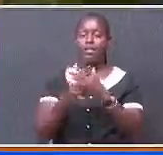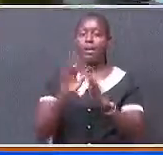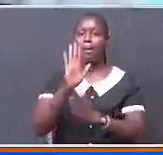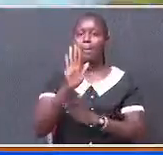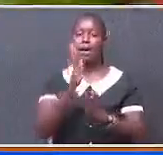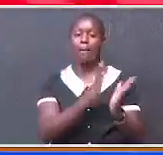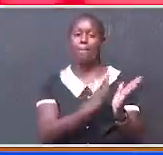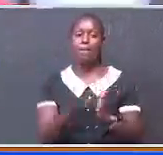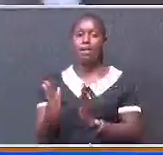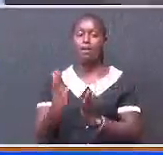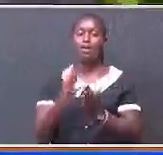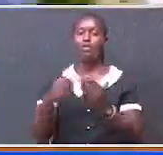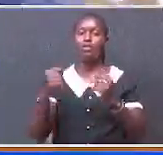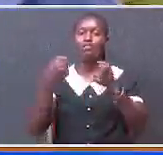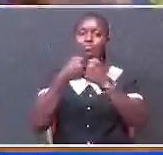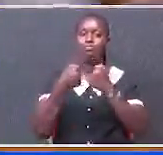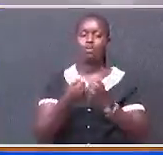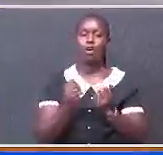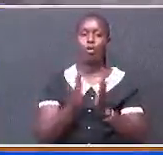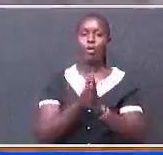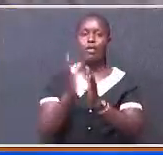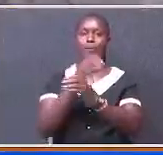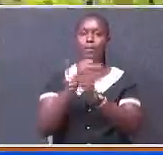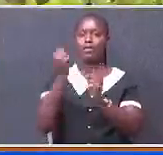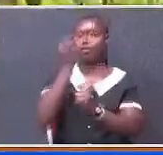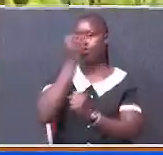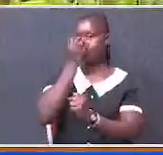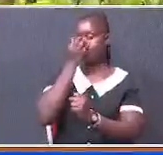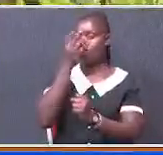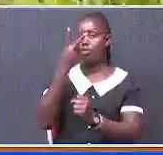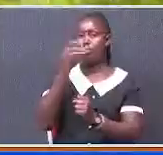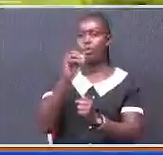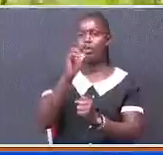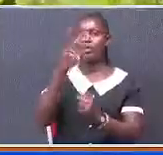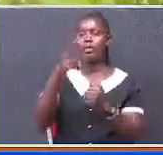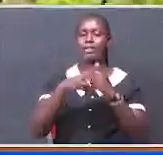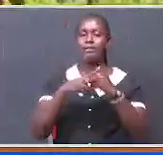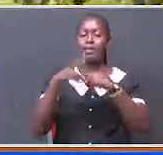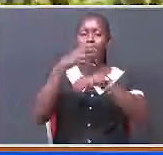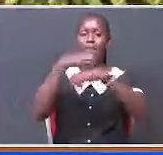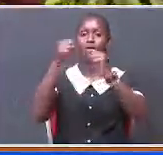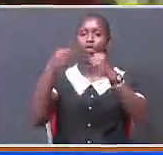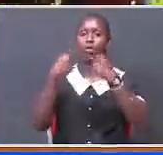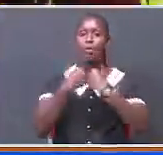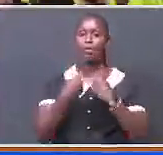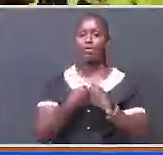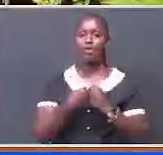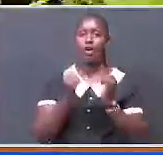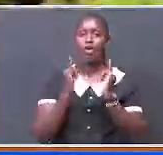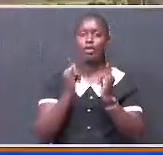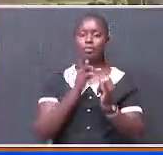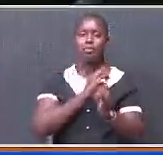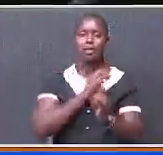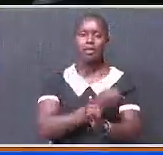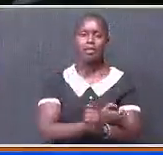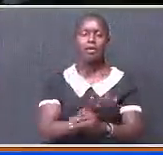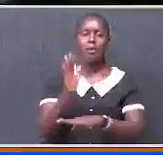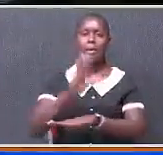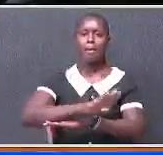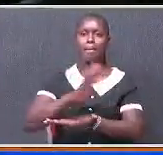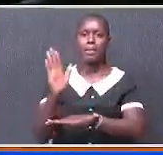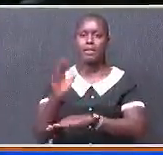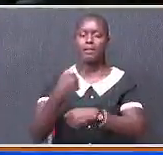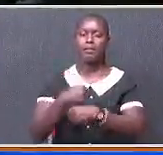to square it out with President William Ruto in the 2027 presidential race. The new energy in the Wiper Party is reportedly causing